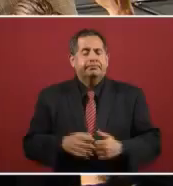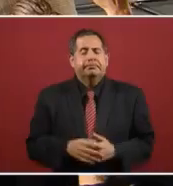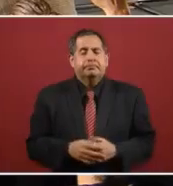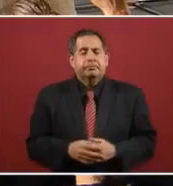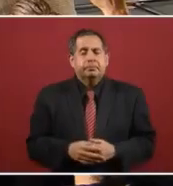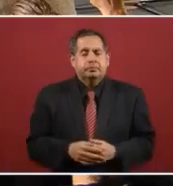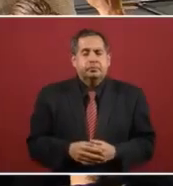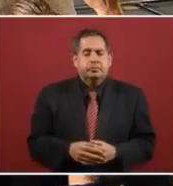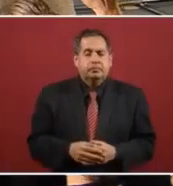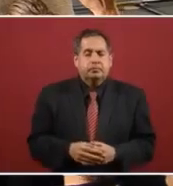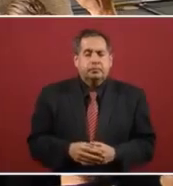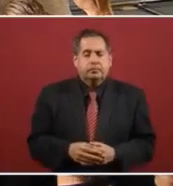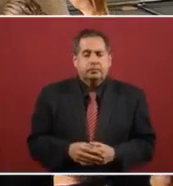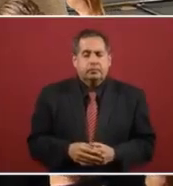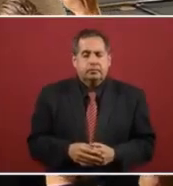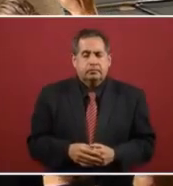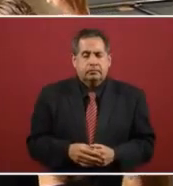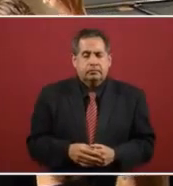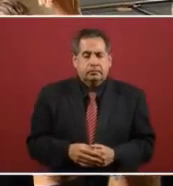wanted to transmit,